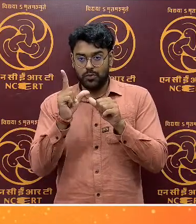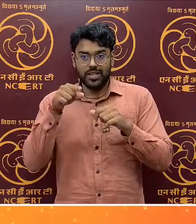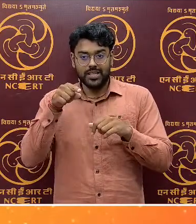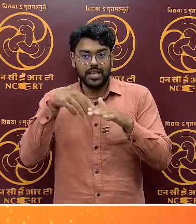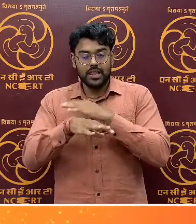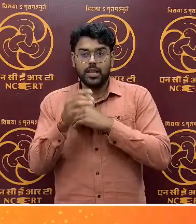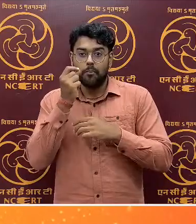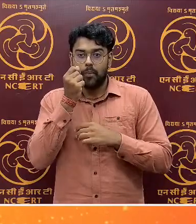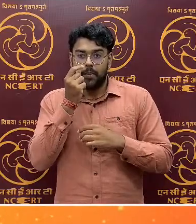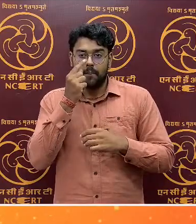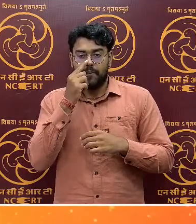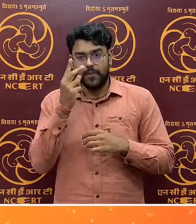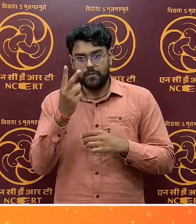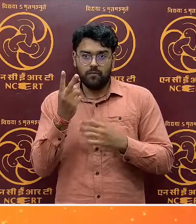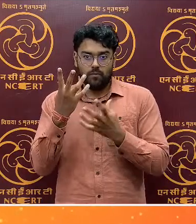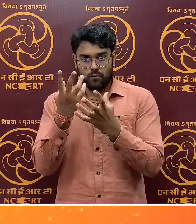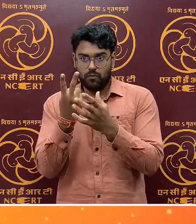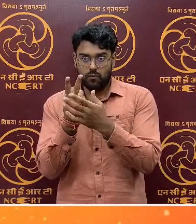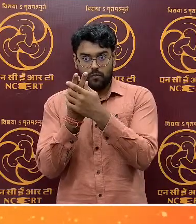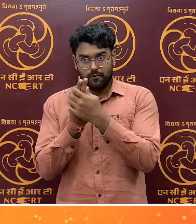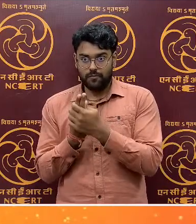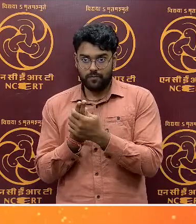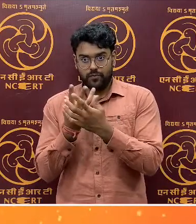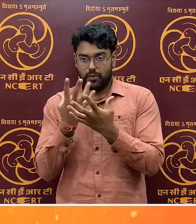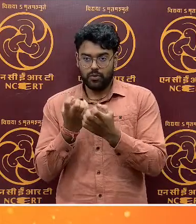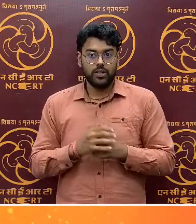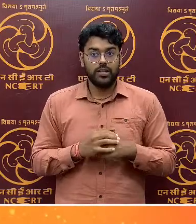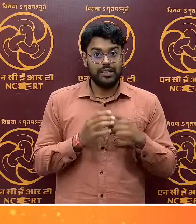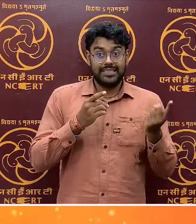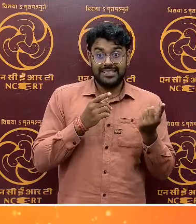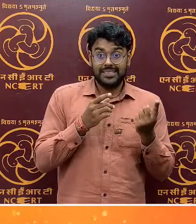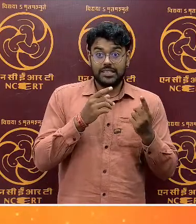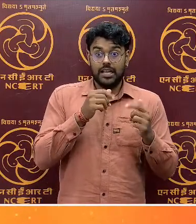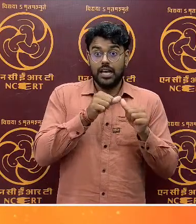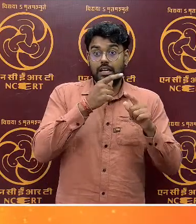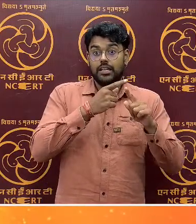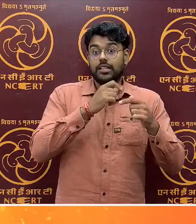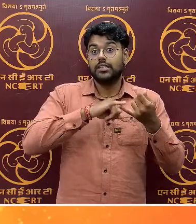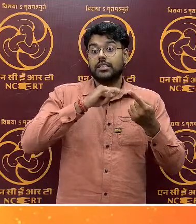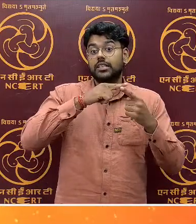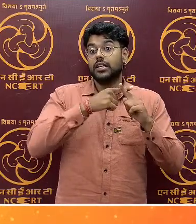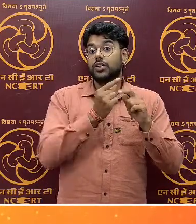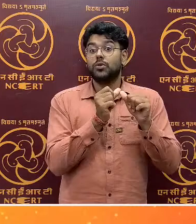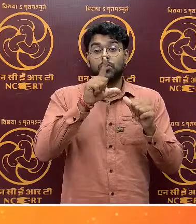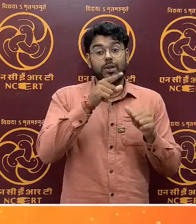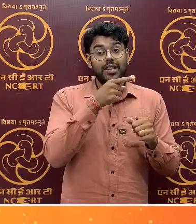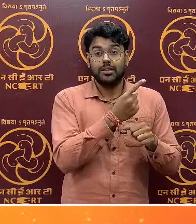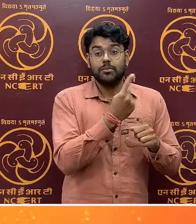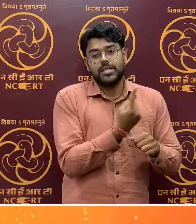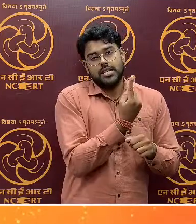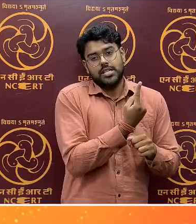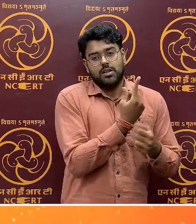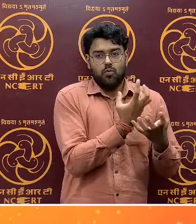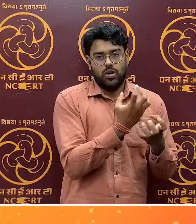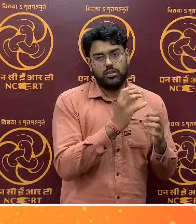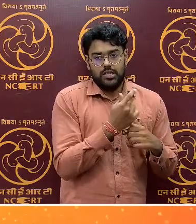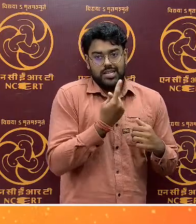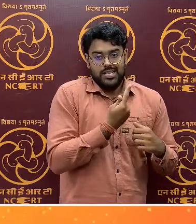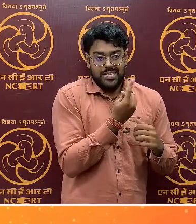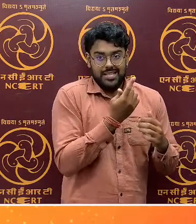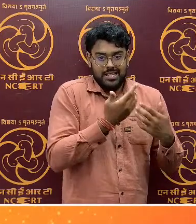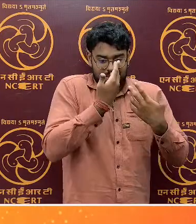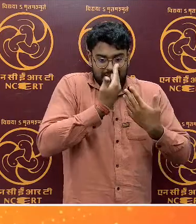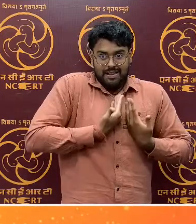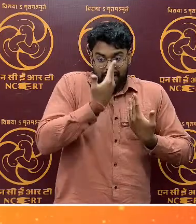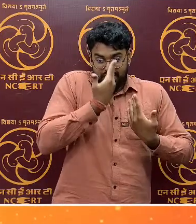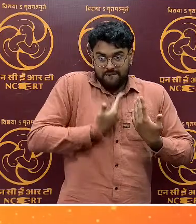The male and the female. Asexual reproduction, 1 parent would suffice. Yes, because they divide their bodies